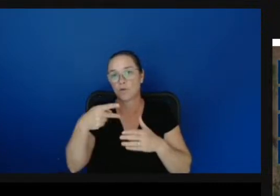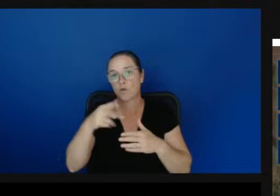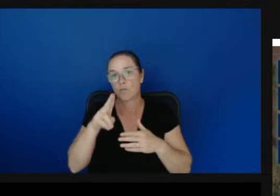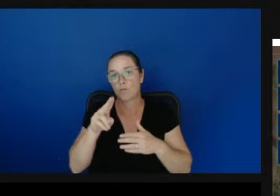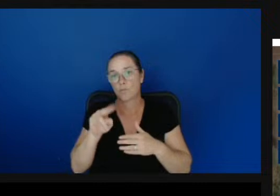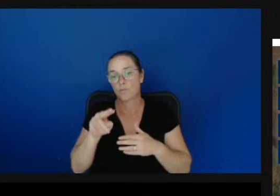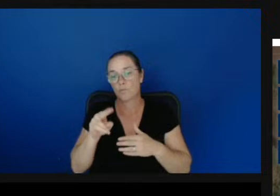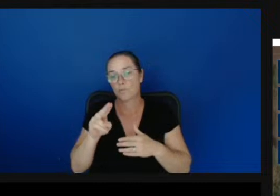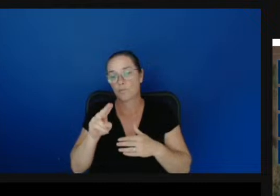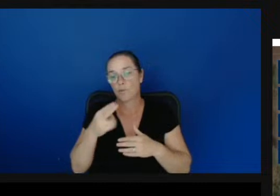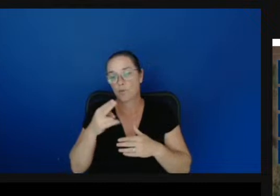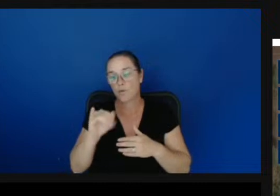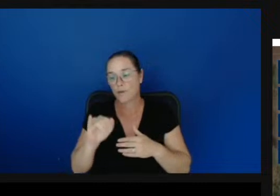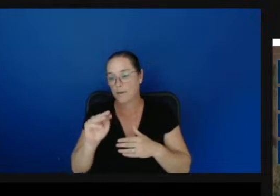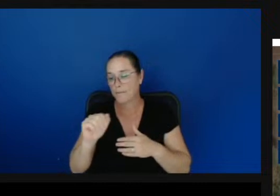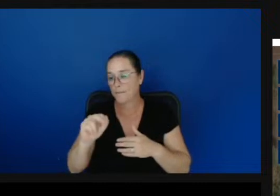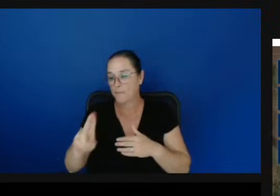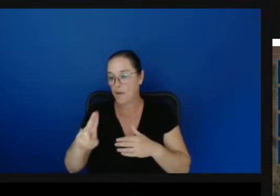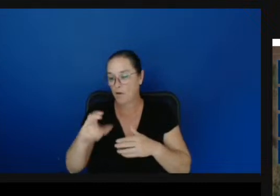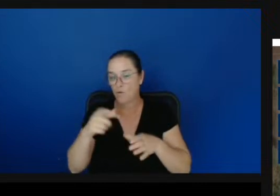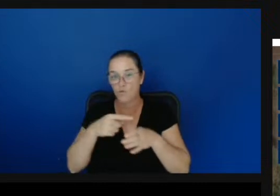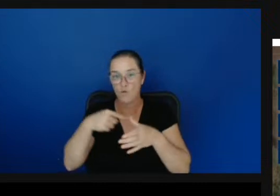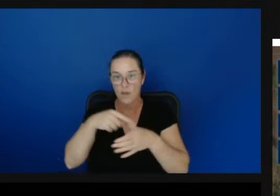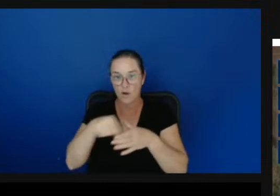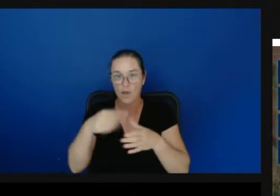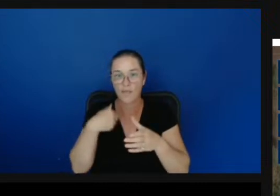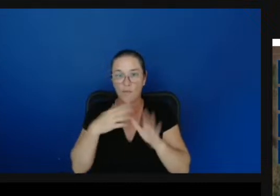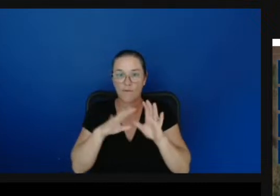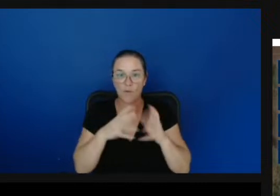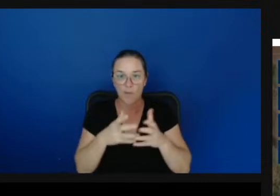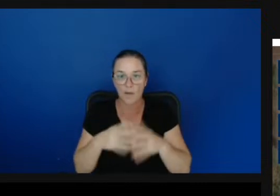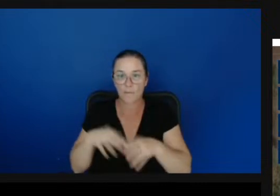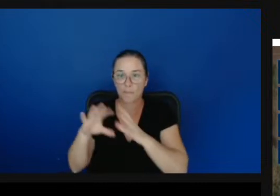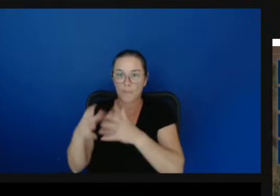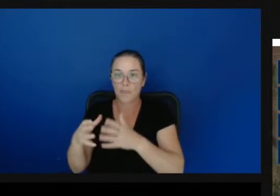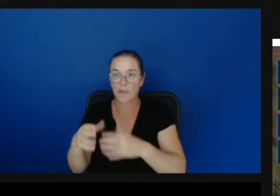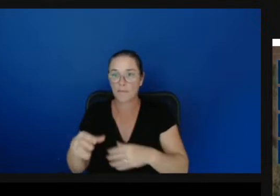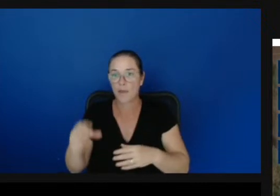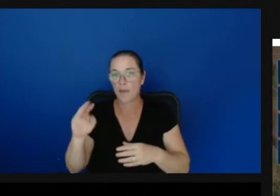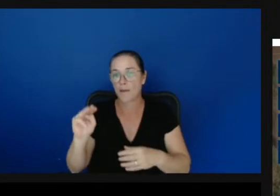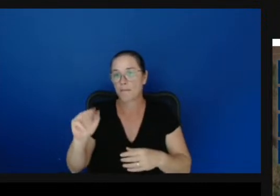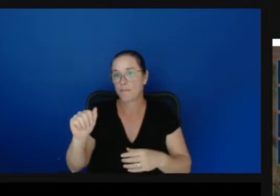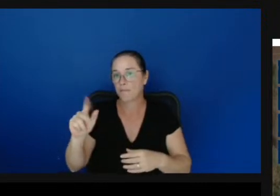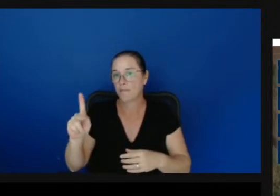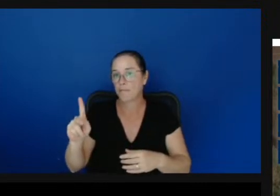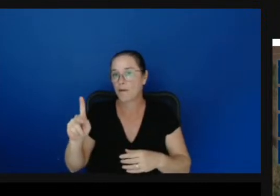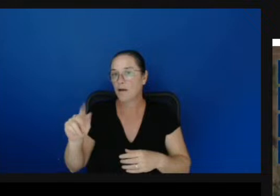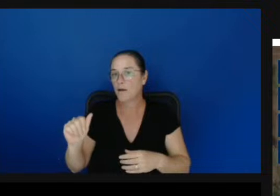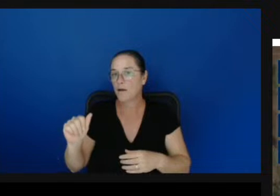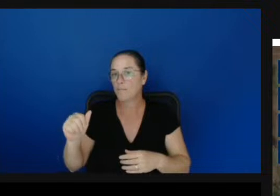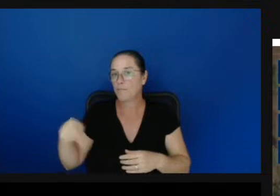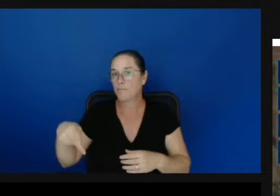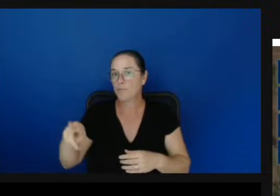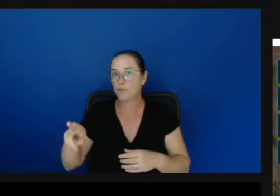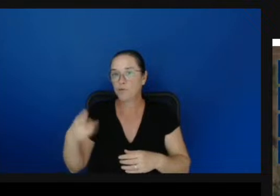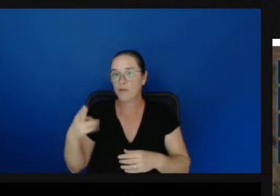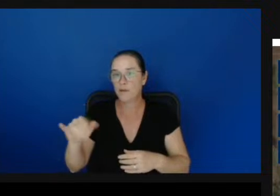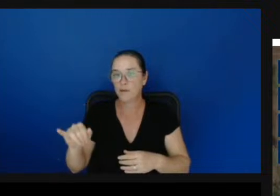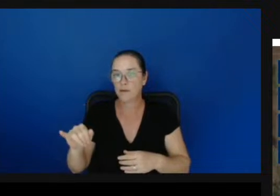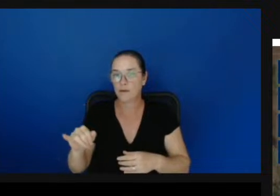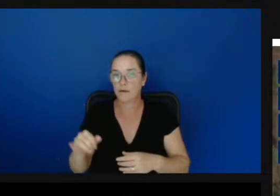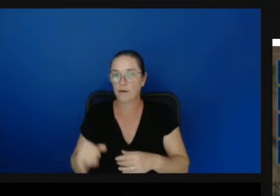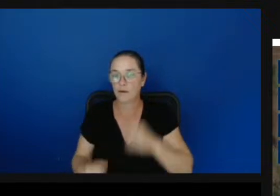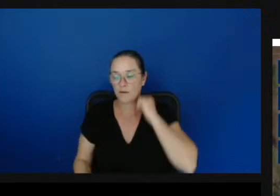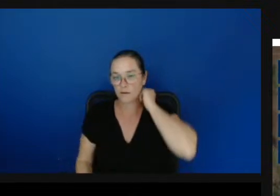cluster by Maunaulu, and there's a little cluster over here by Makapuhi, with one straggler over by Nepal and Mar stations that we